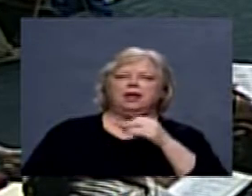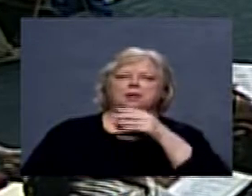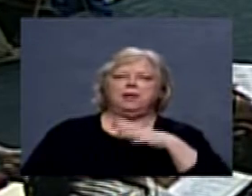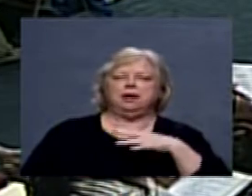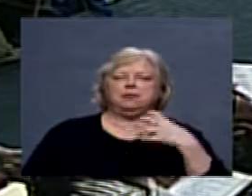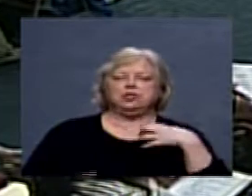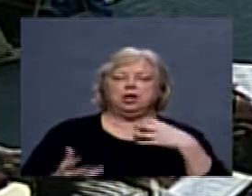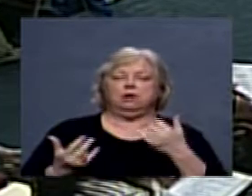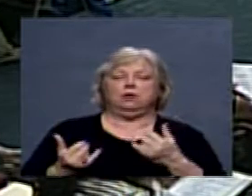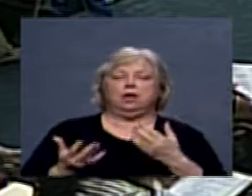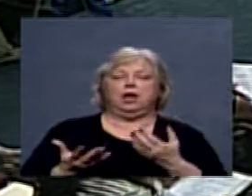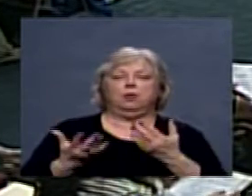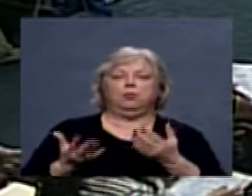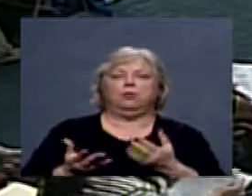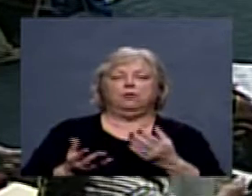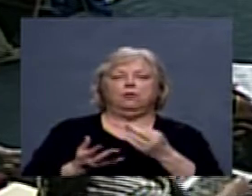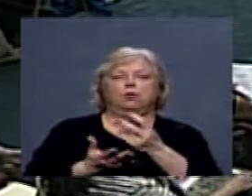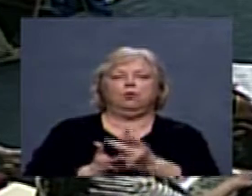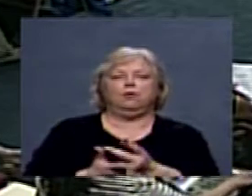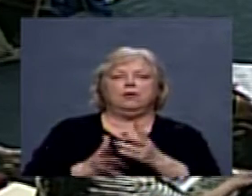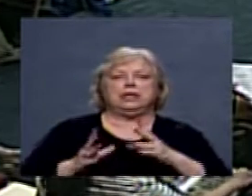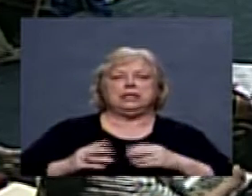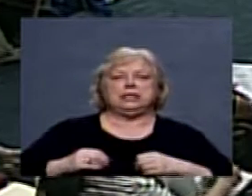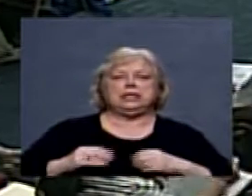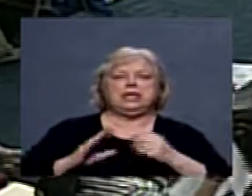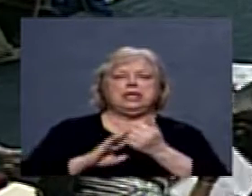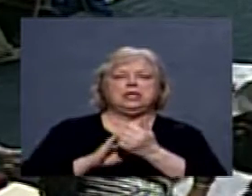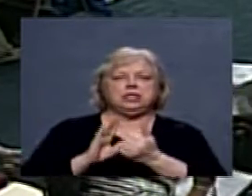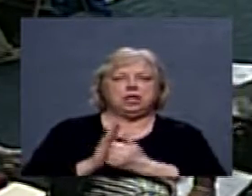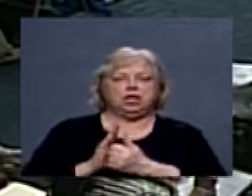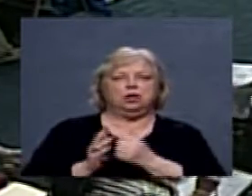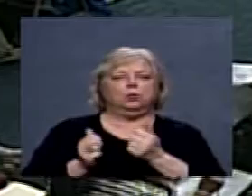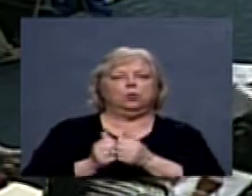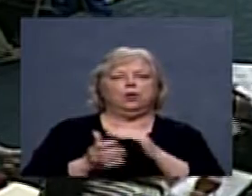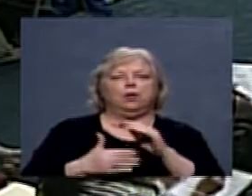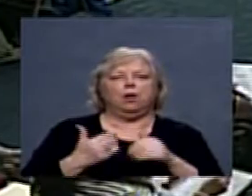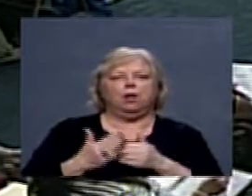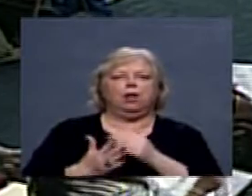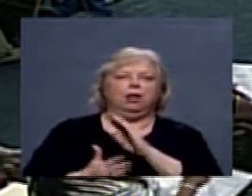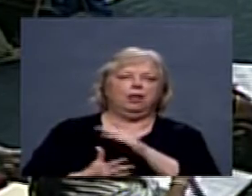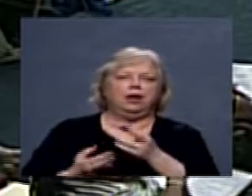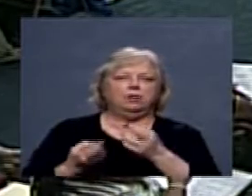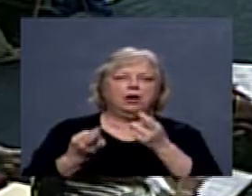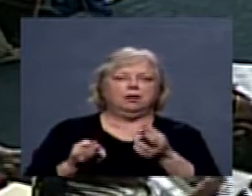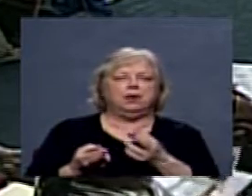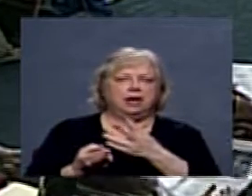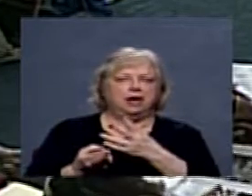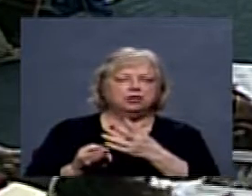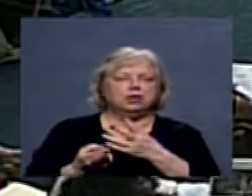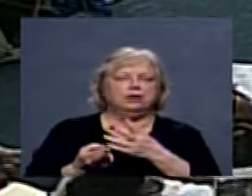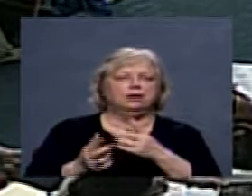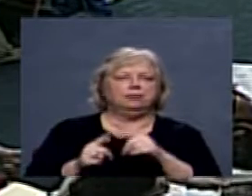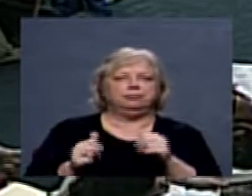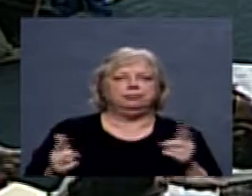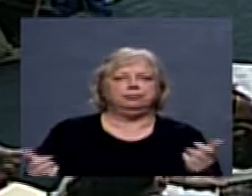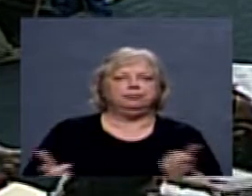And now I move for approval of the consent agenda as read by staff with all their staff recommendations therein.